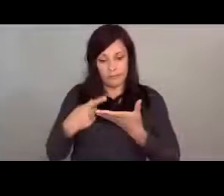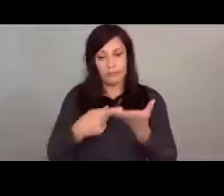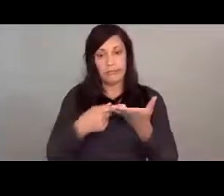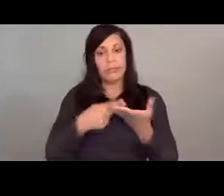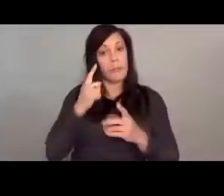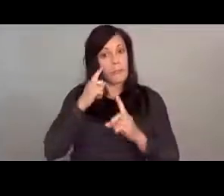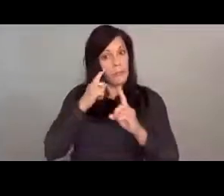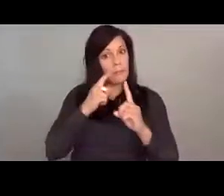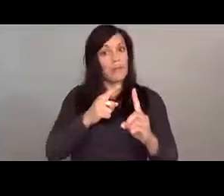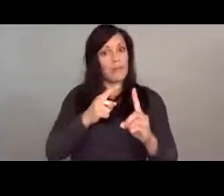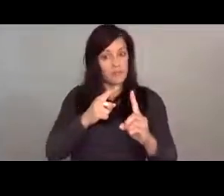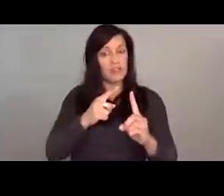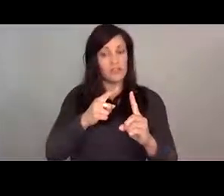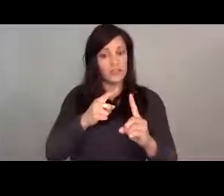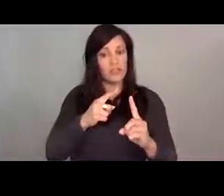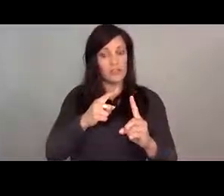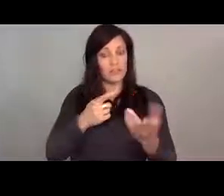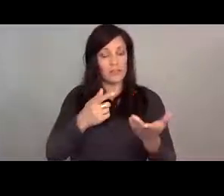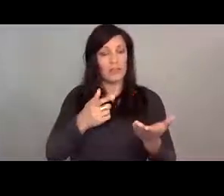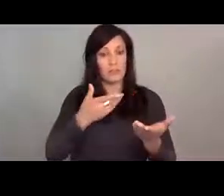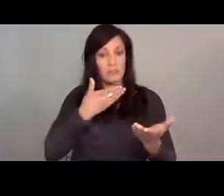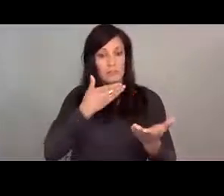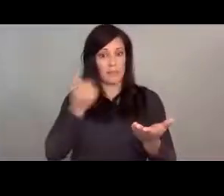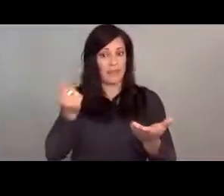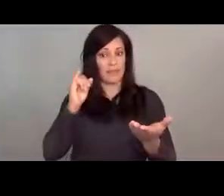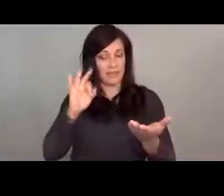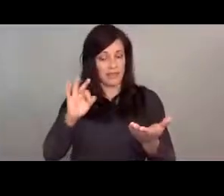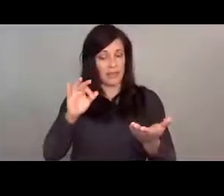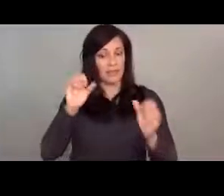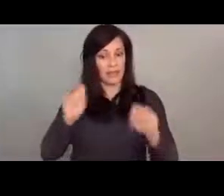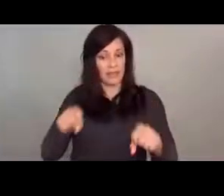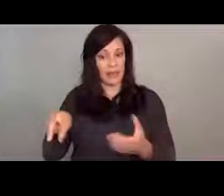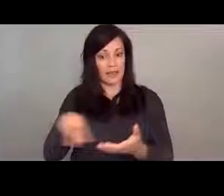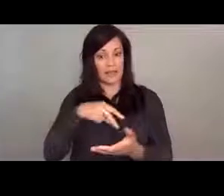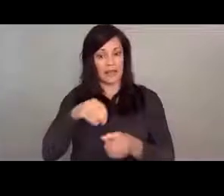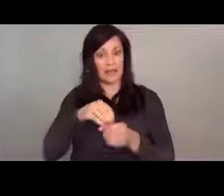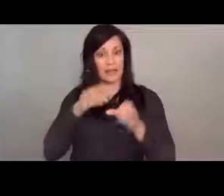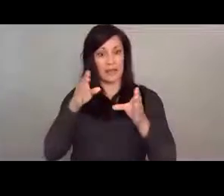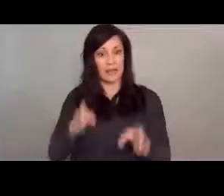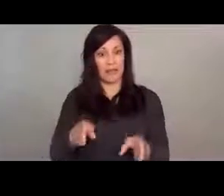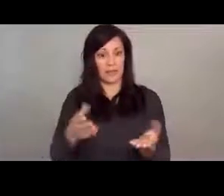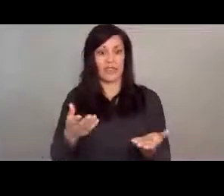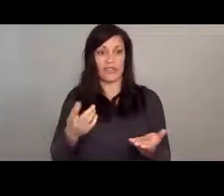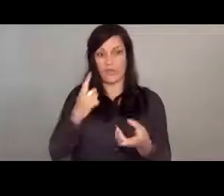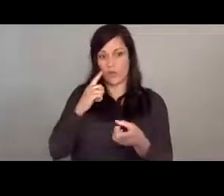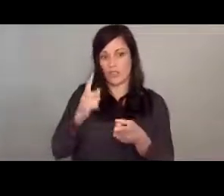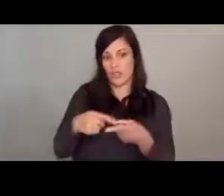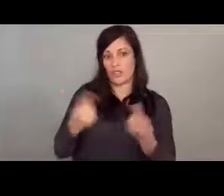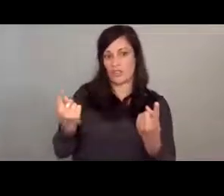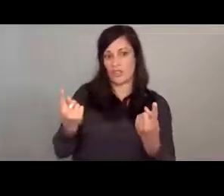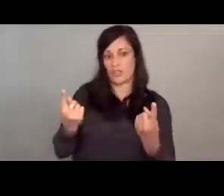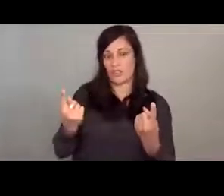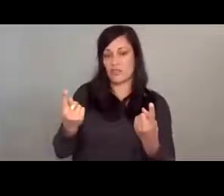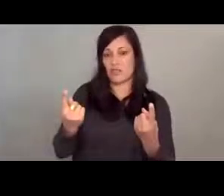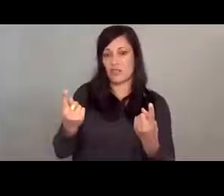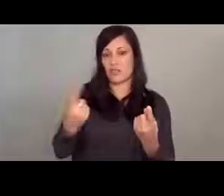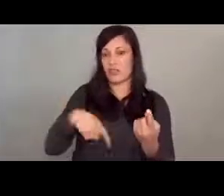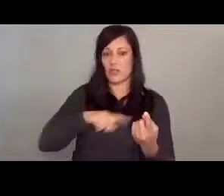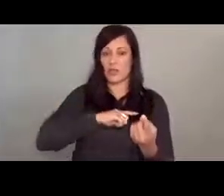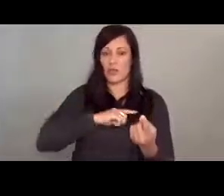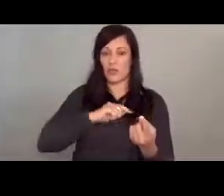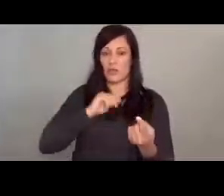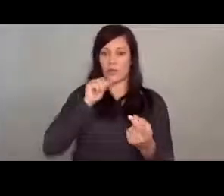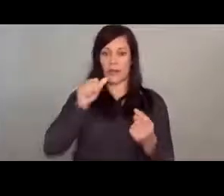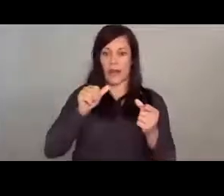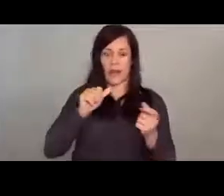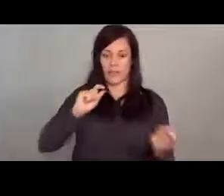is still best served when dance performances can be done in person. So I'm going to say disagree. We're not going to permanently